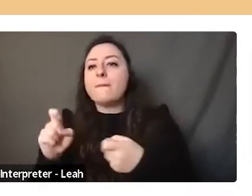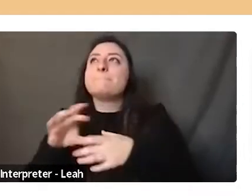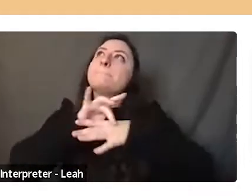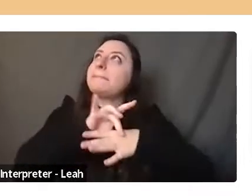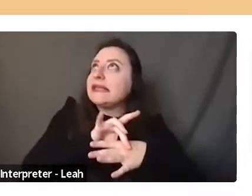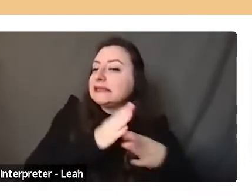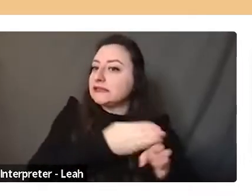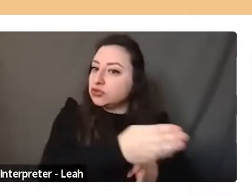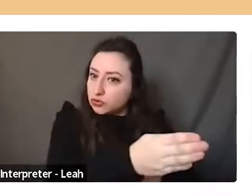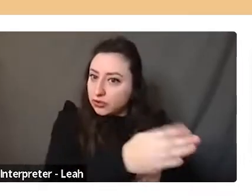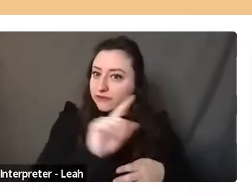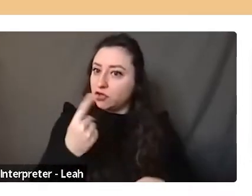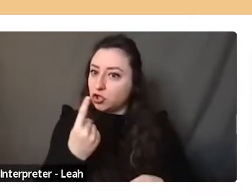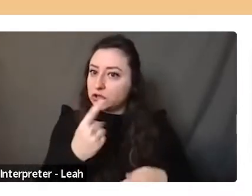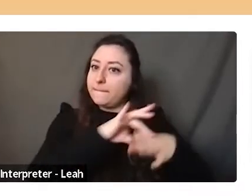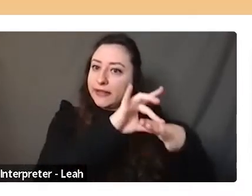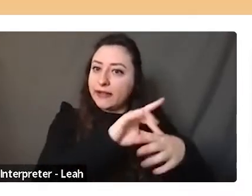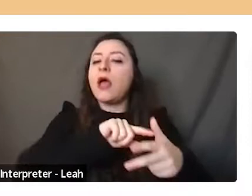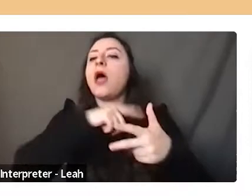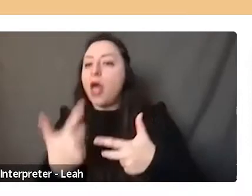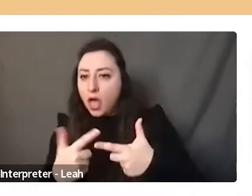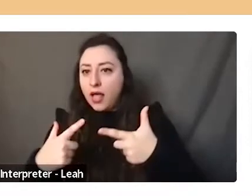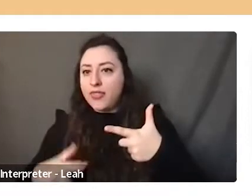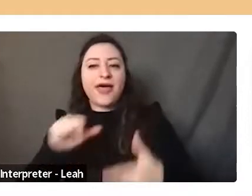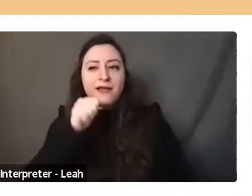and we have, you know, nothing to do with it, or